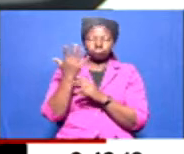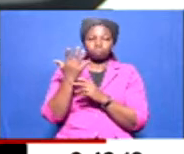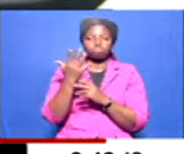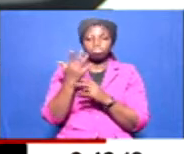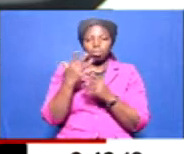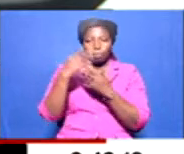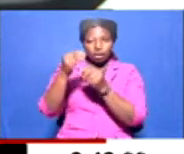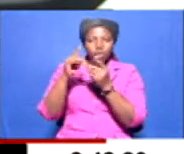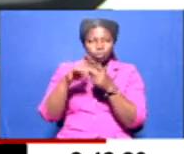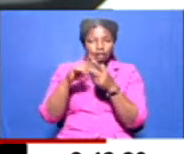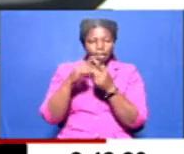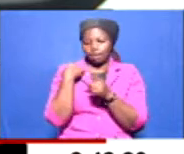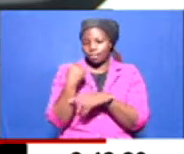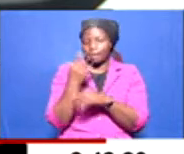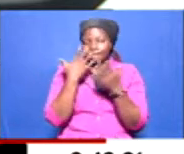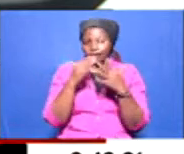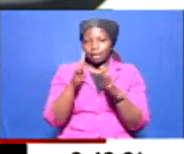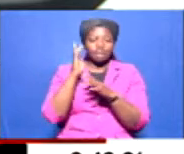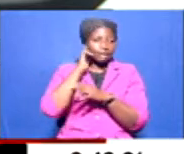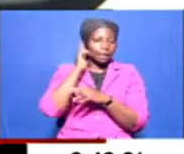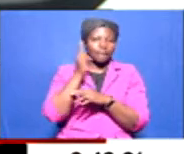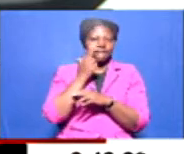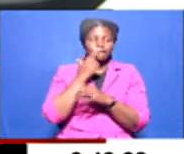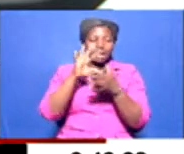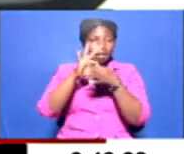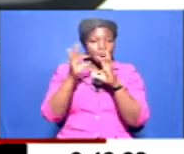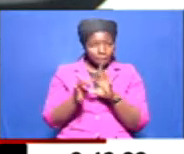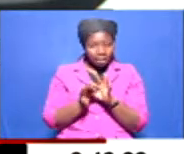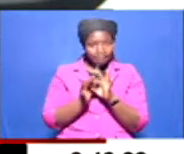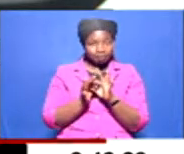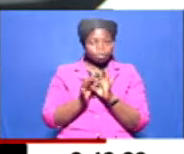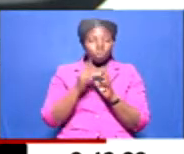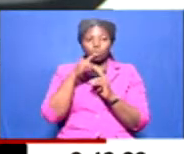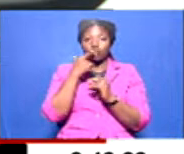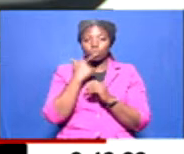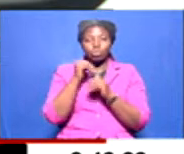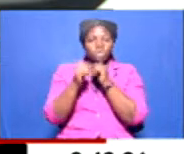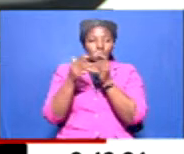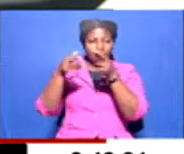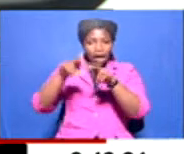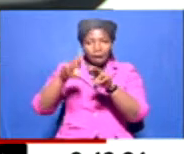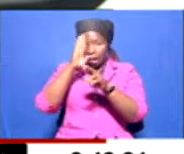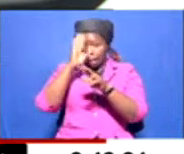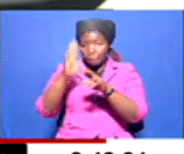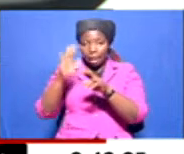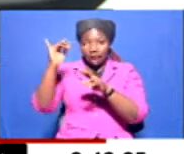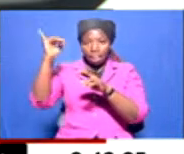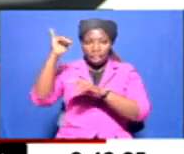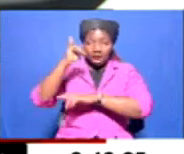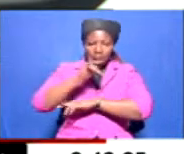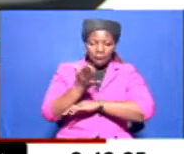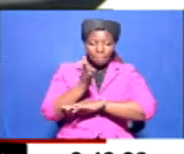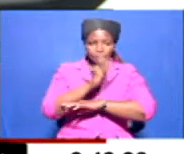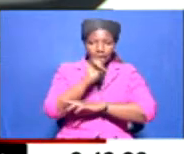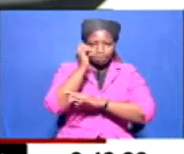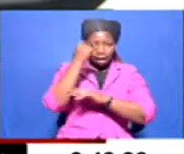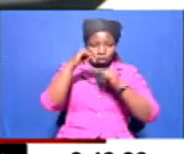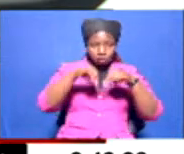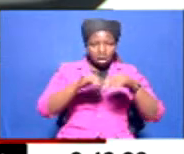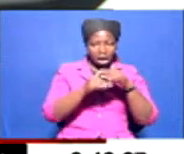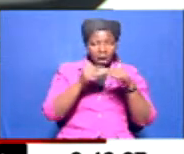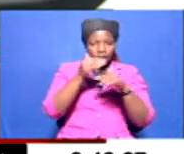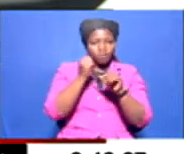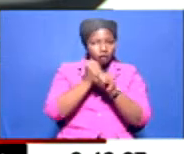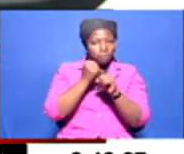of the Deaflympics game that were held in Caxias do Sul, Brazil, arrived back home today following their splendid performance in the two-week